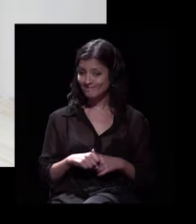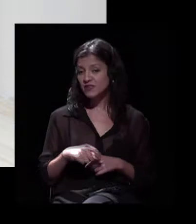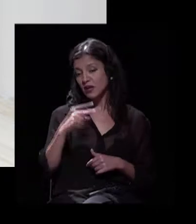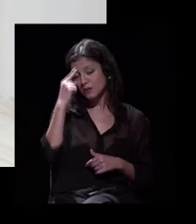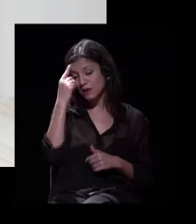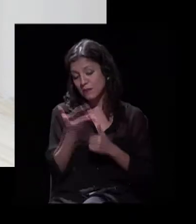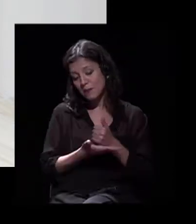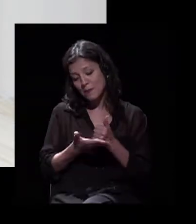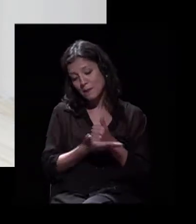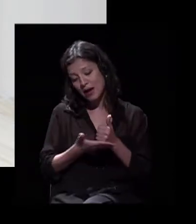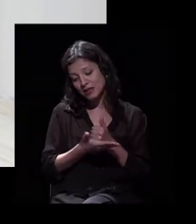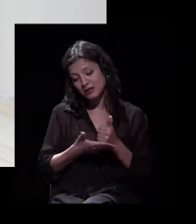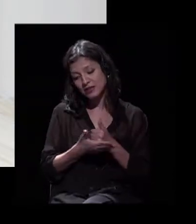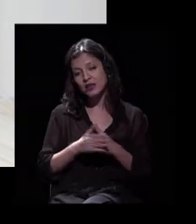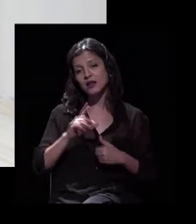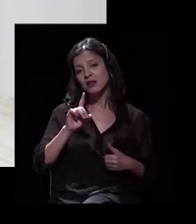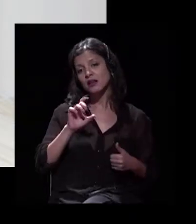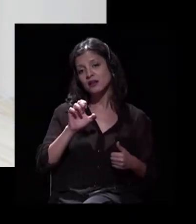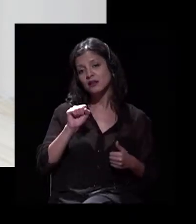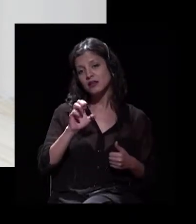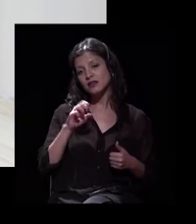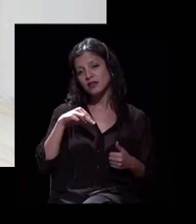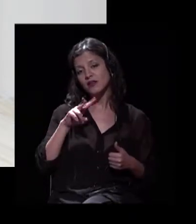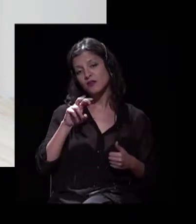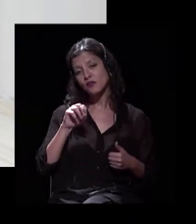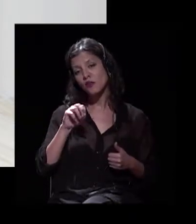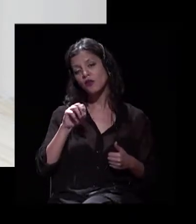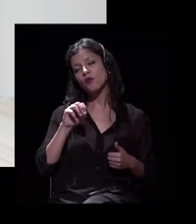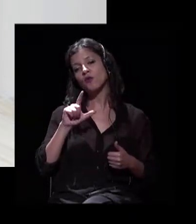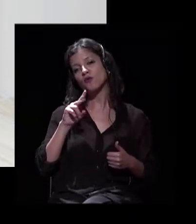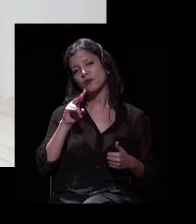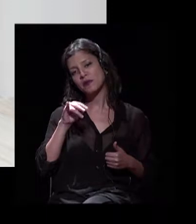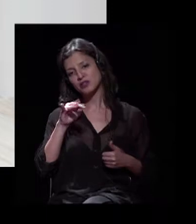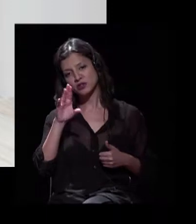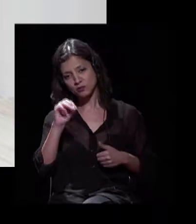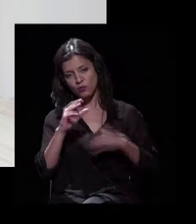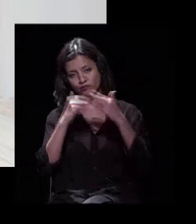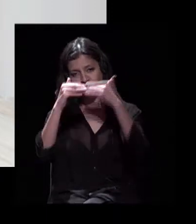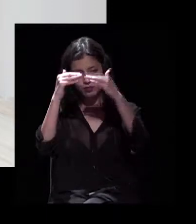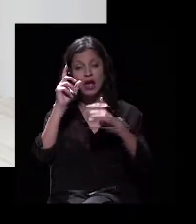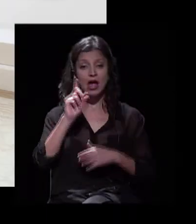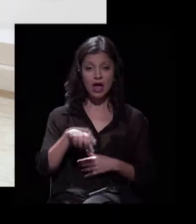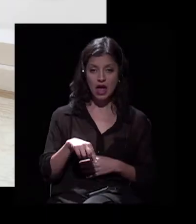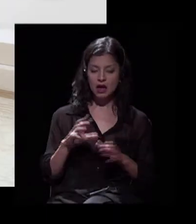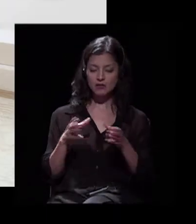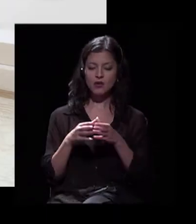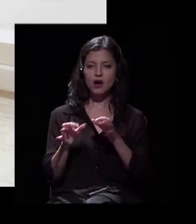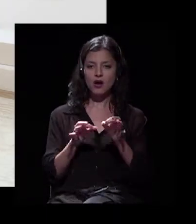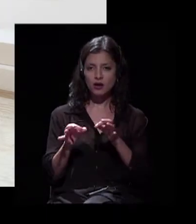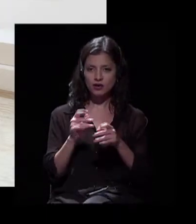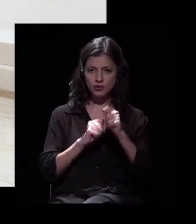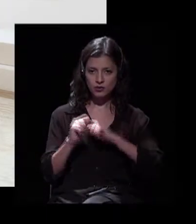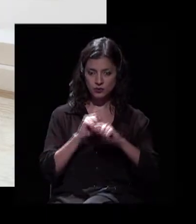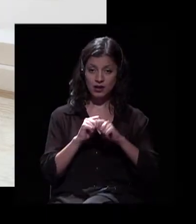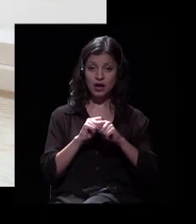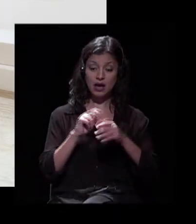political economists at the CEPAL, Comisión Económica para América Latina y el Caribe. Thus, for the cultural avant-gardes